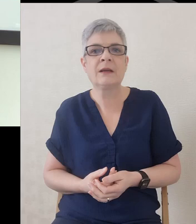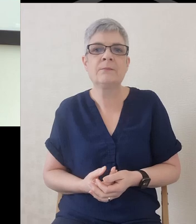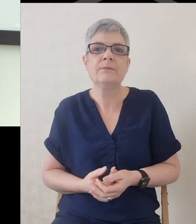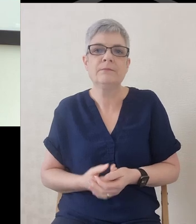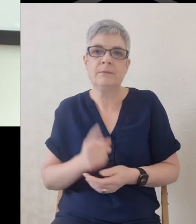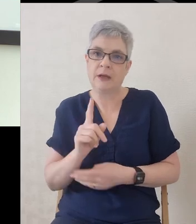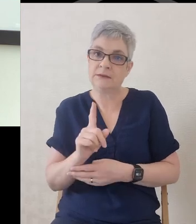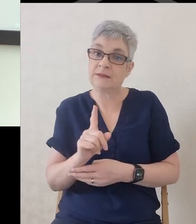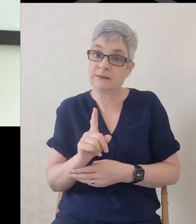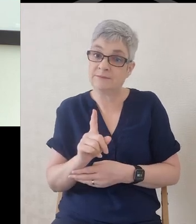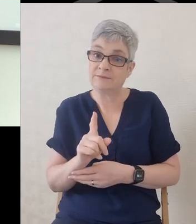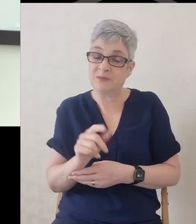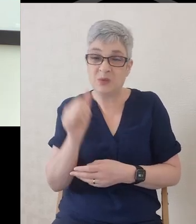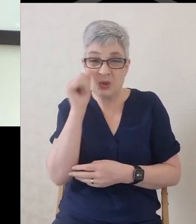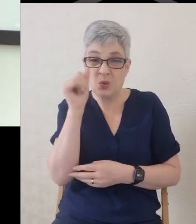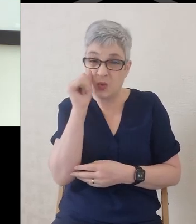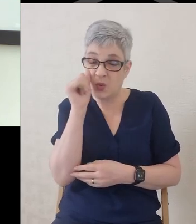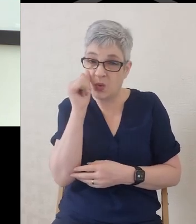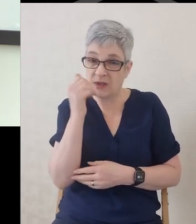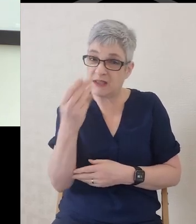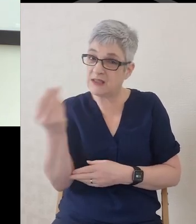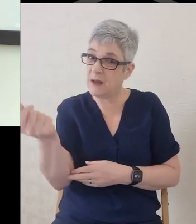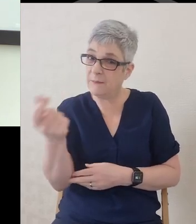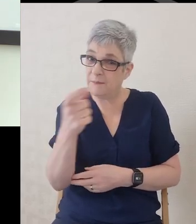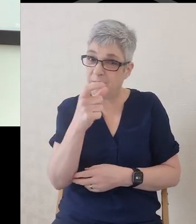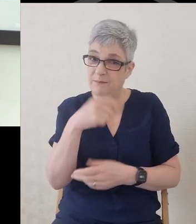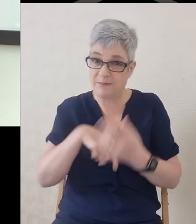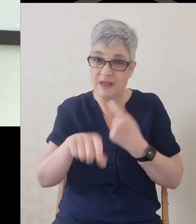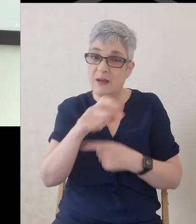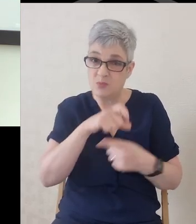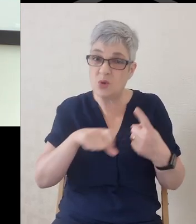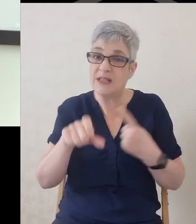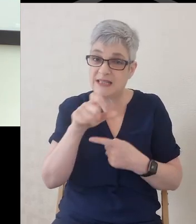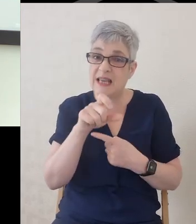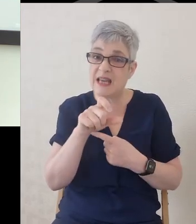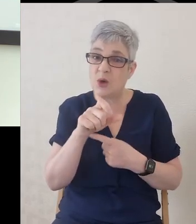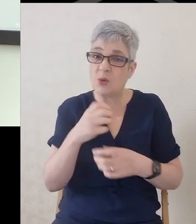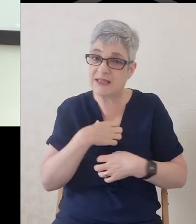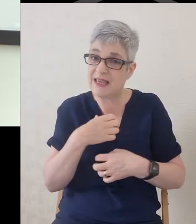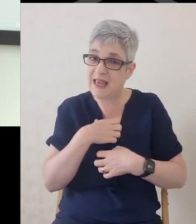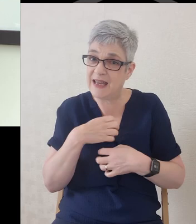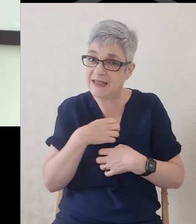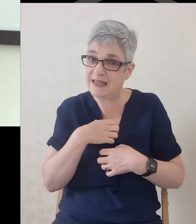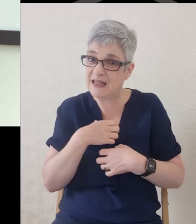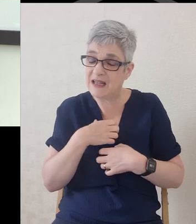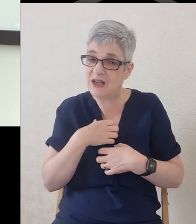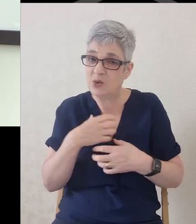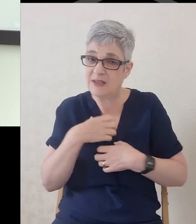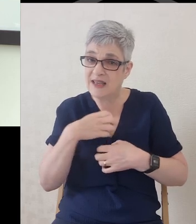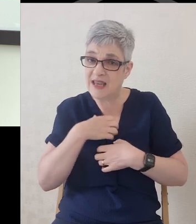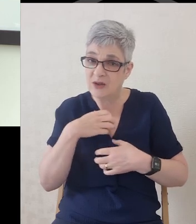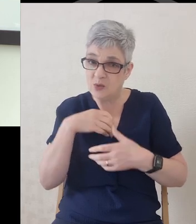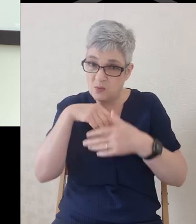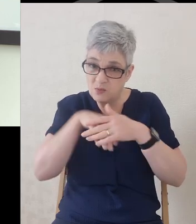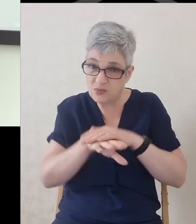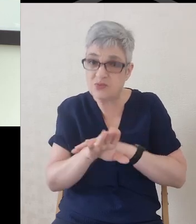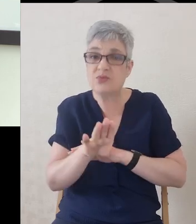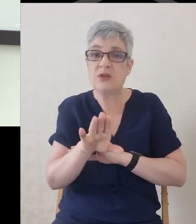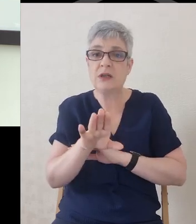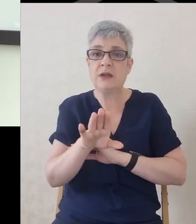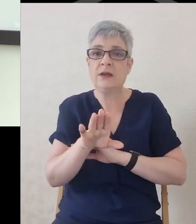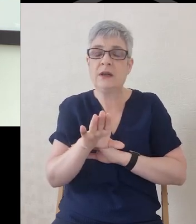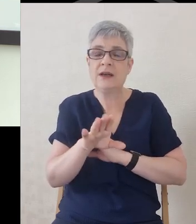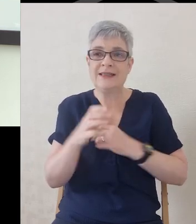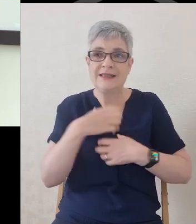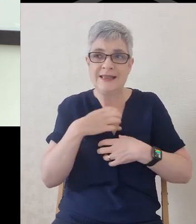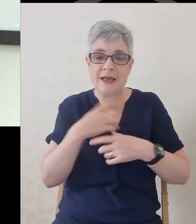But we're aware of folks in our community who are scared. Scared to cross the doorstep. Scared to meet